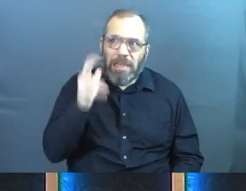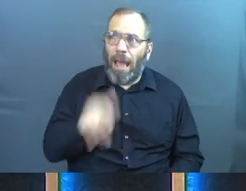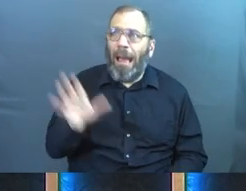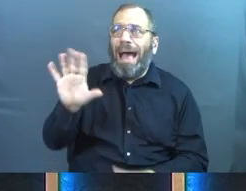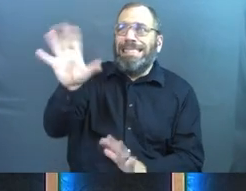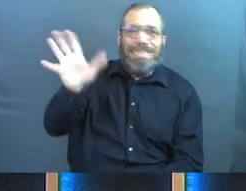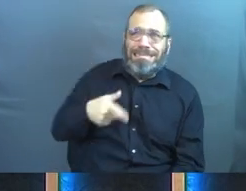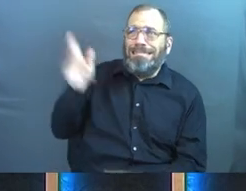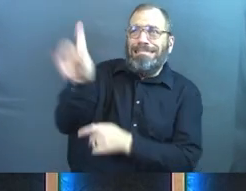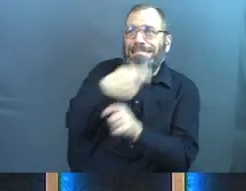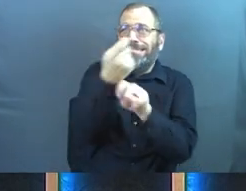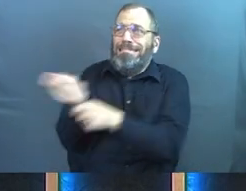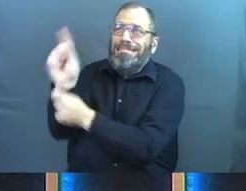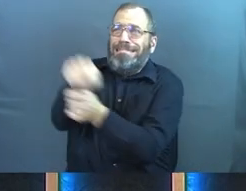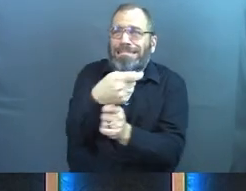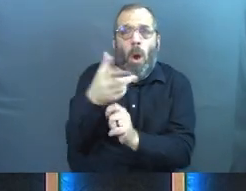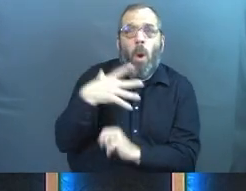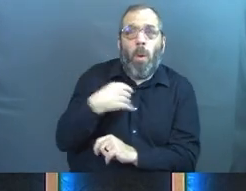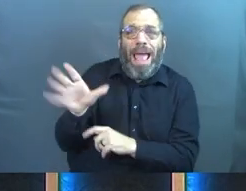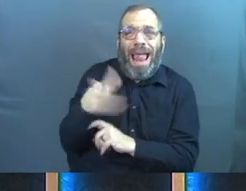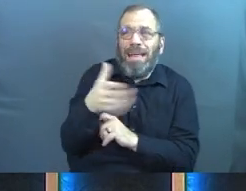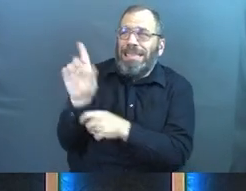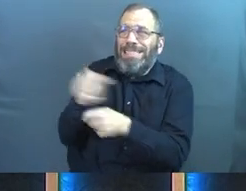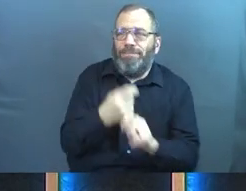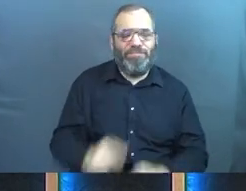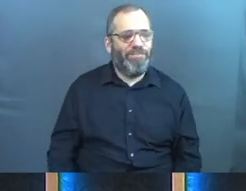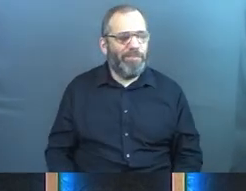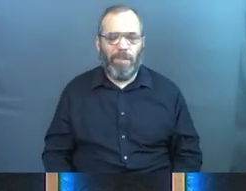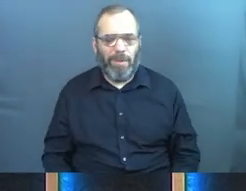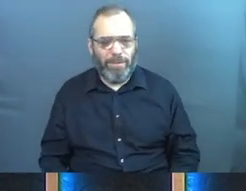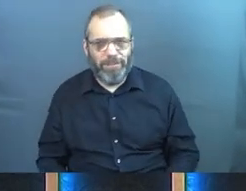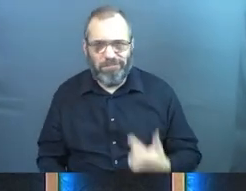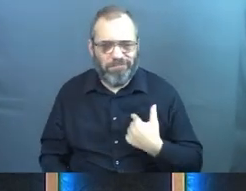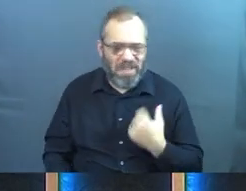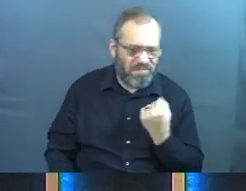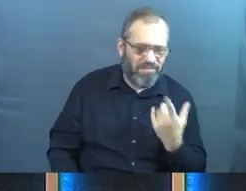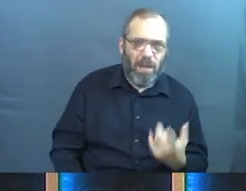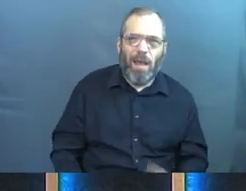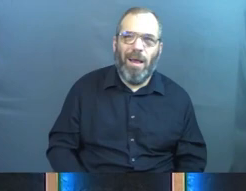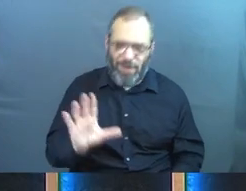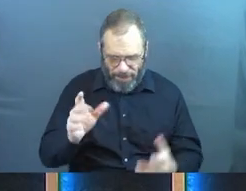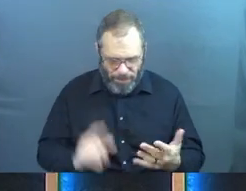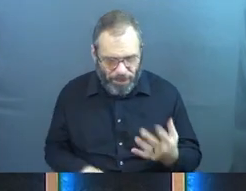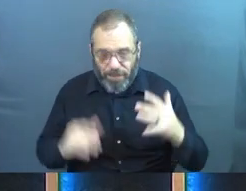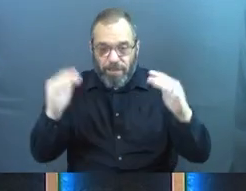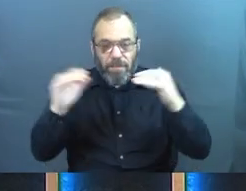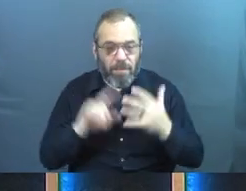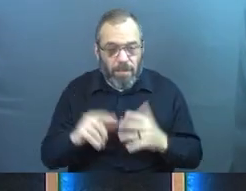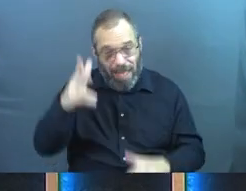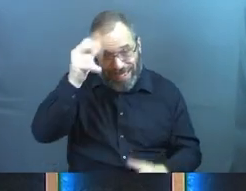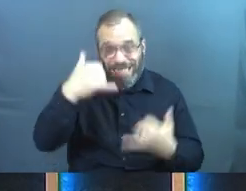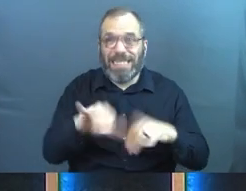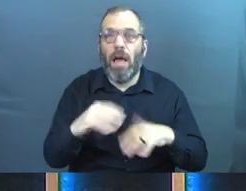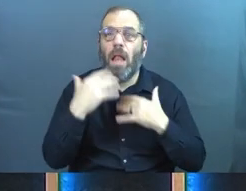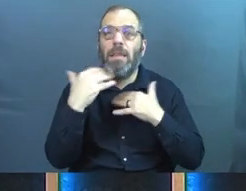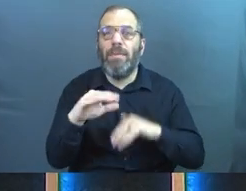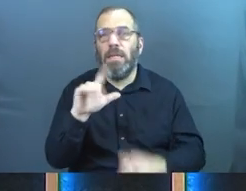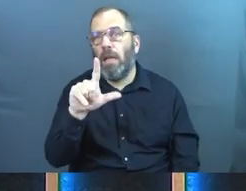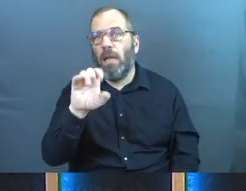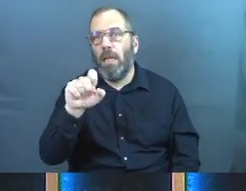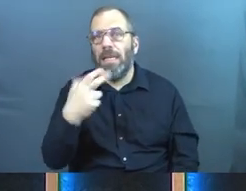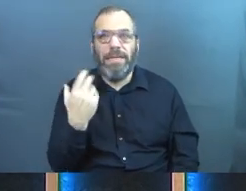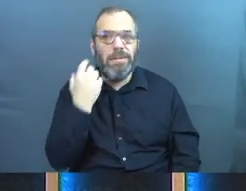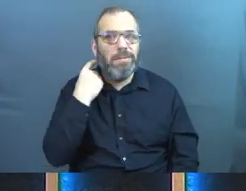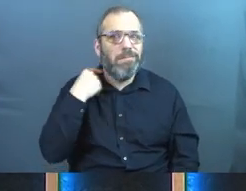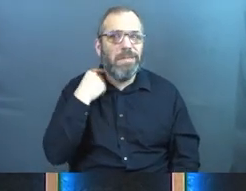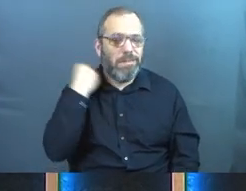there. But he doesn't get it. He still doesn't get it. Love that. Next, Satan is still on a leash.